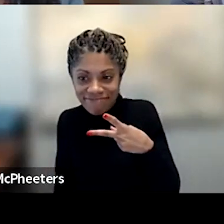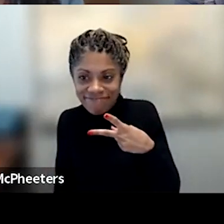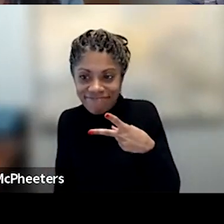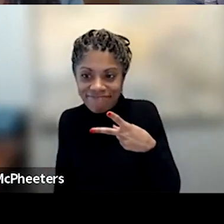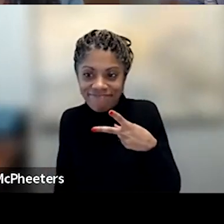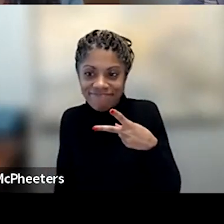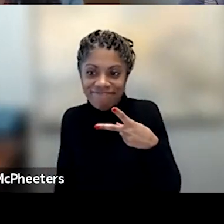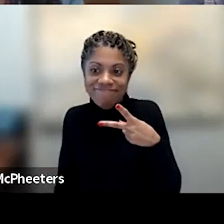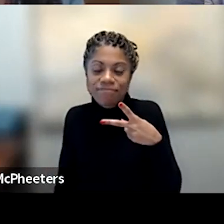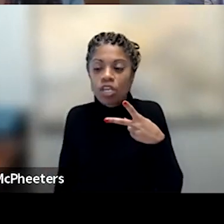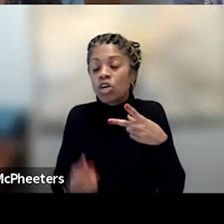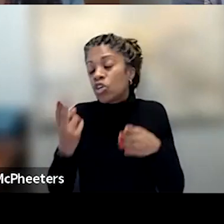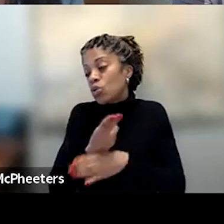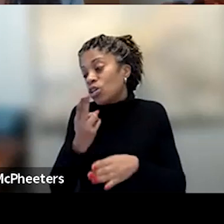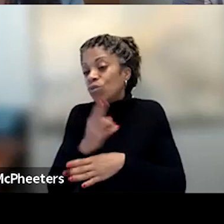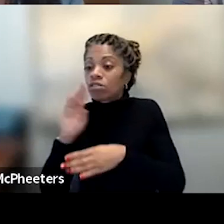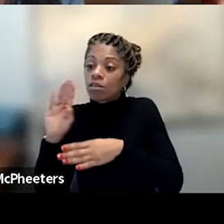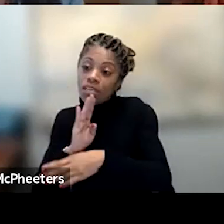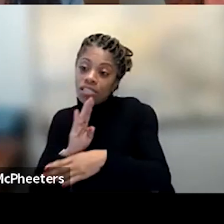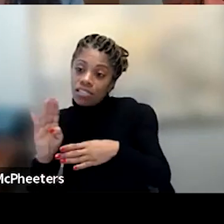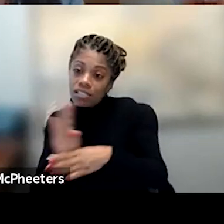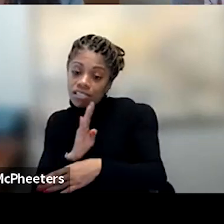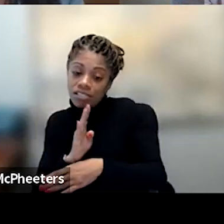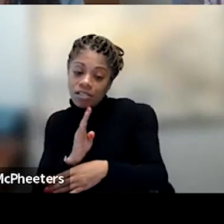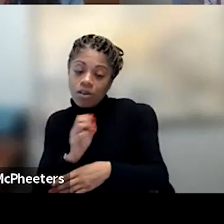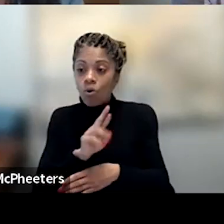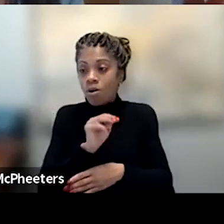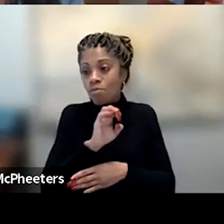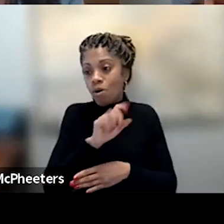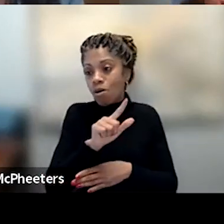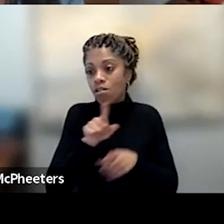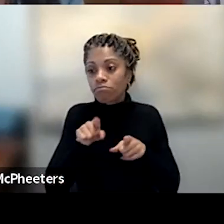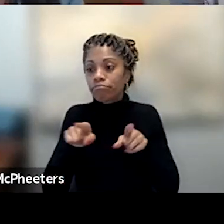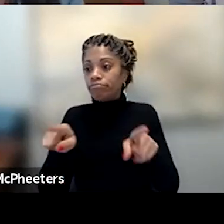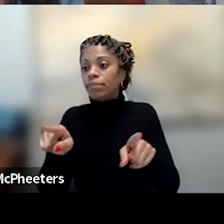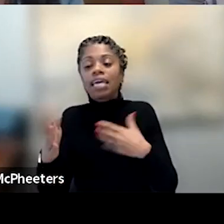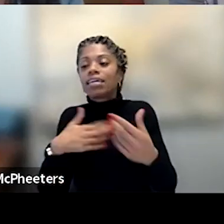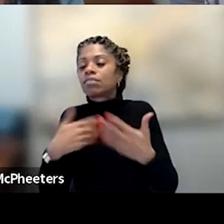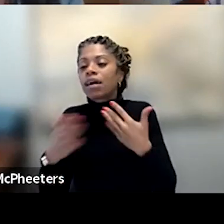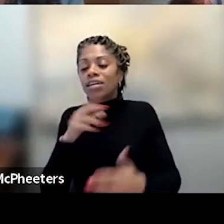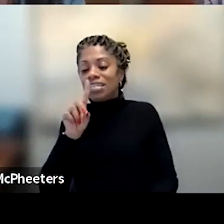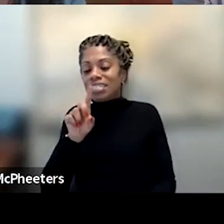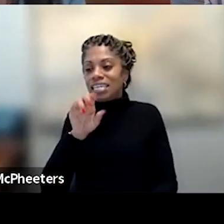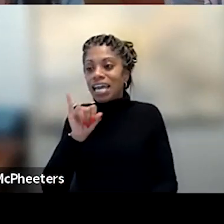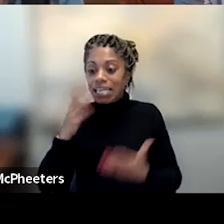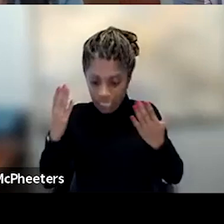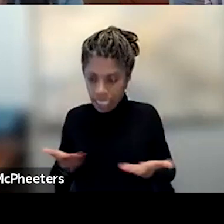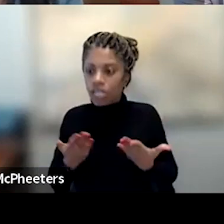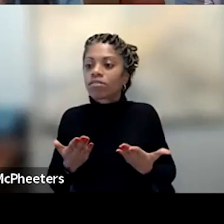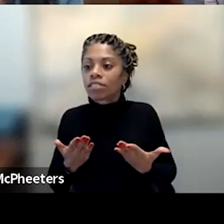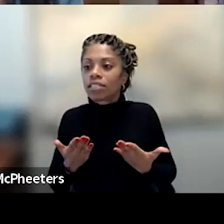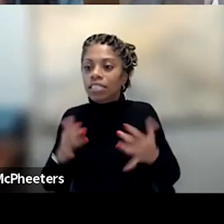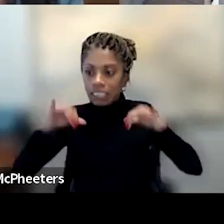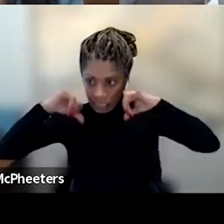the moral argument, you can use the business case, but like DEI is here to stay. Like it is. Maybe we should have a new header